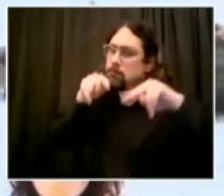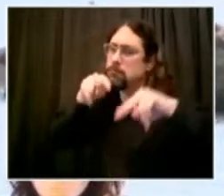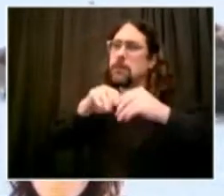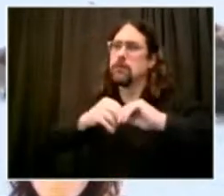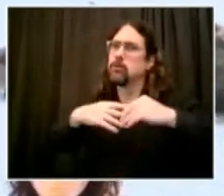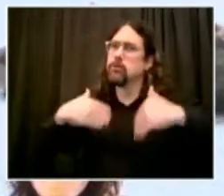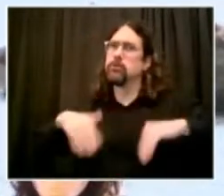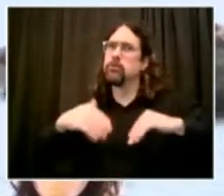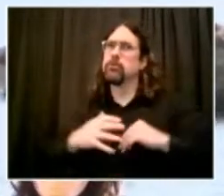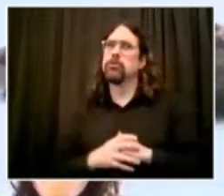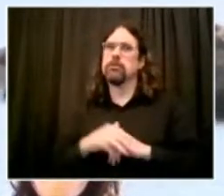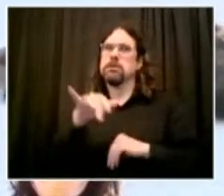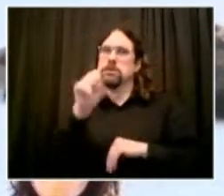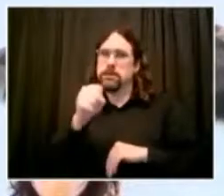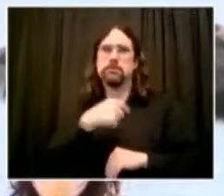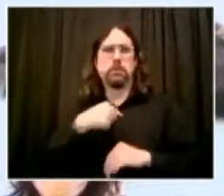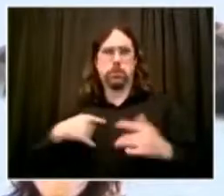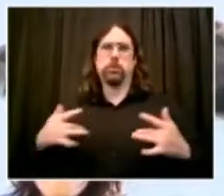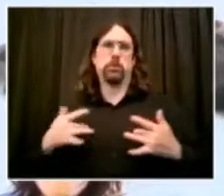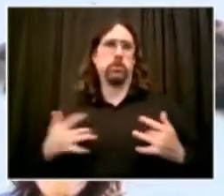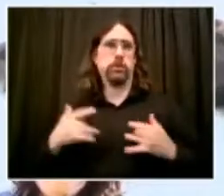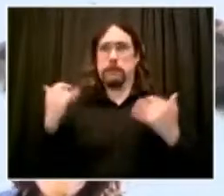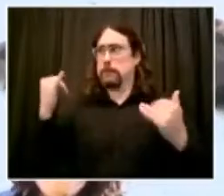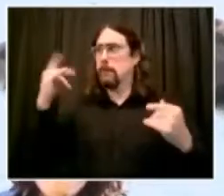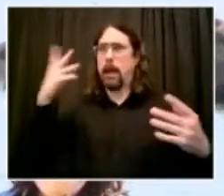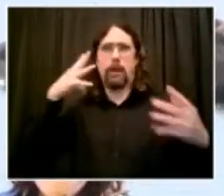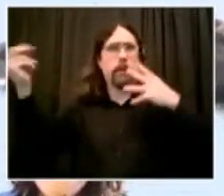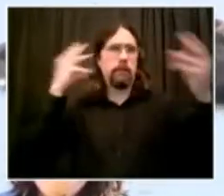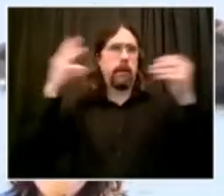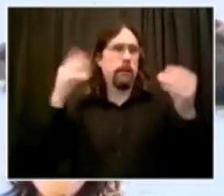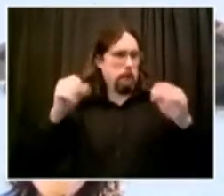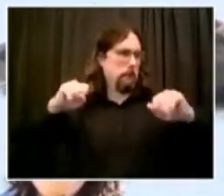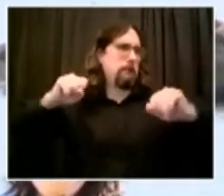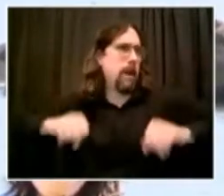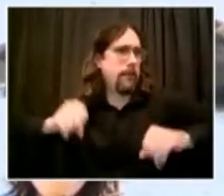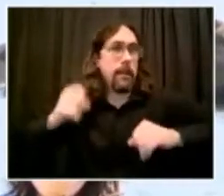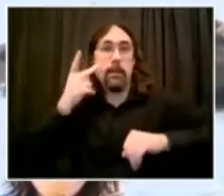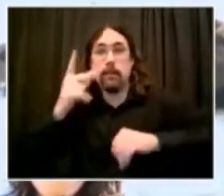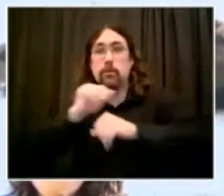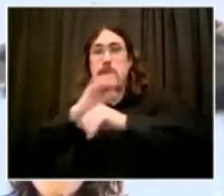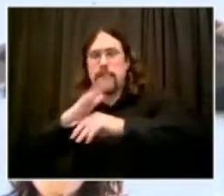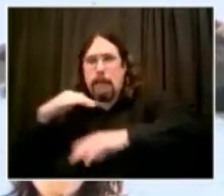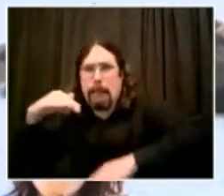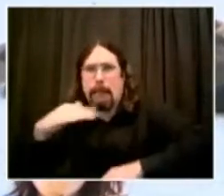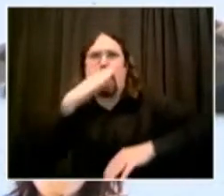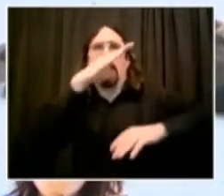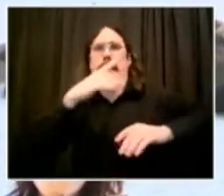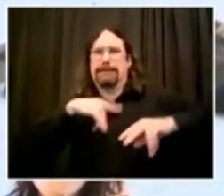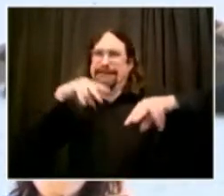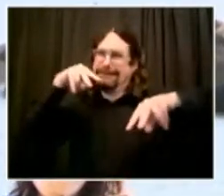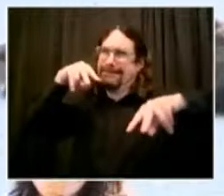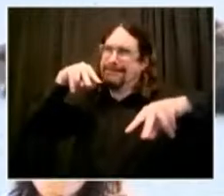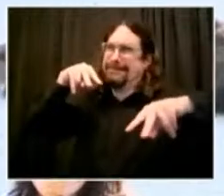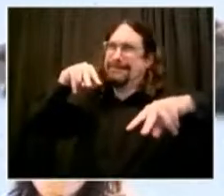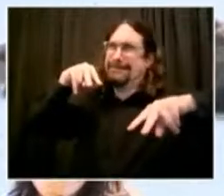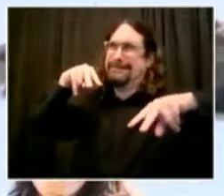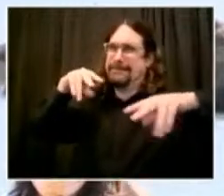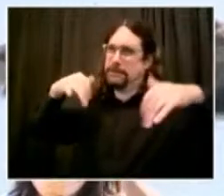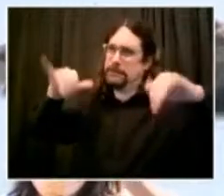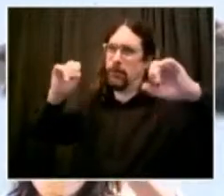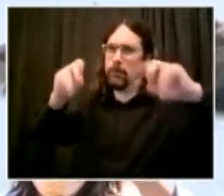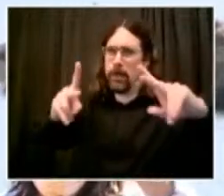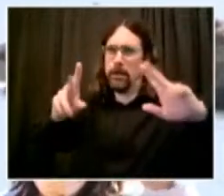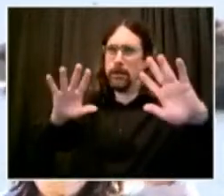something that the mayor said with regards to, this first phase of the restart, we want to be really clear that it's